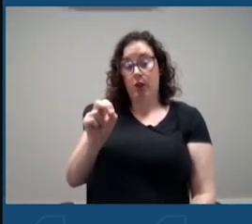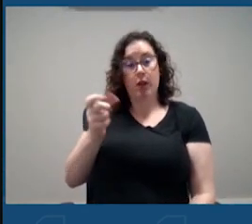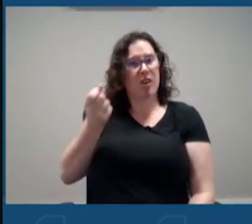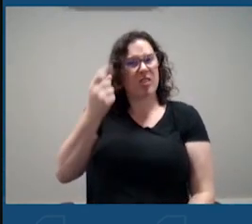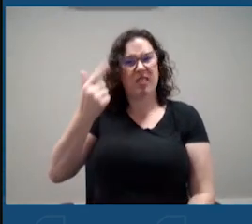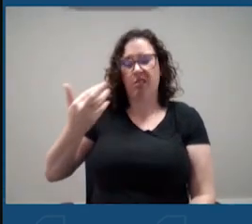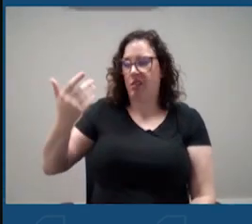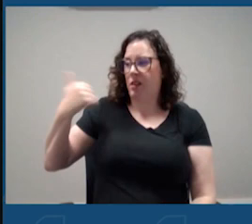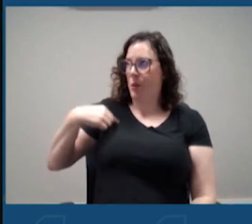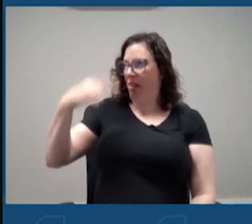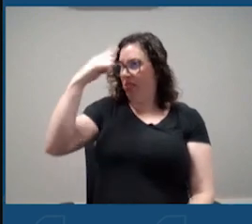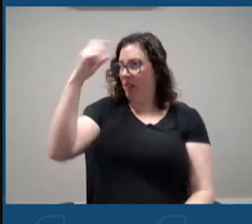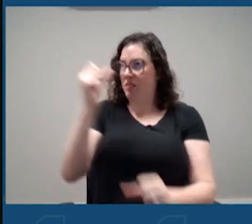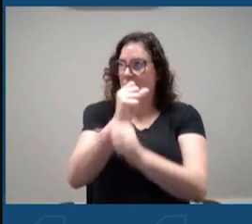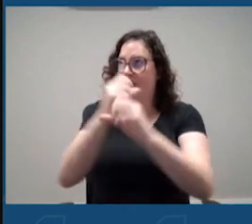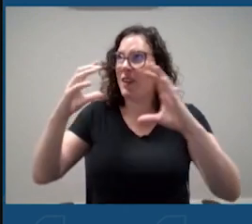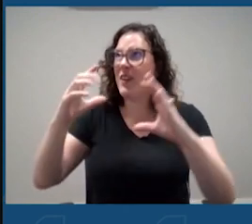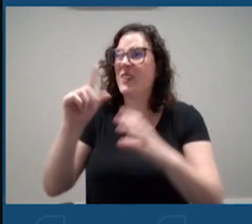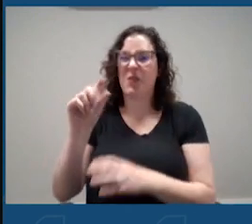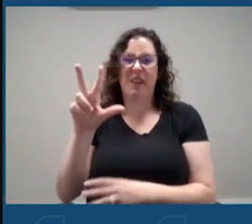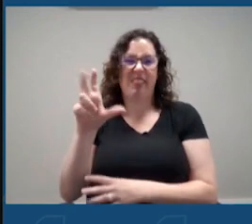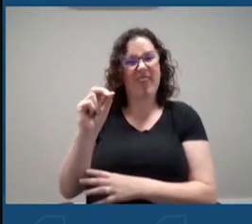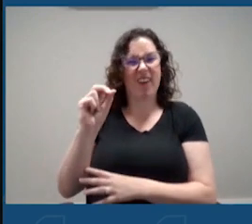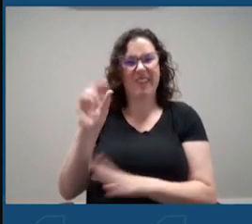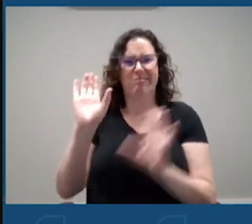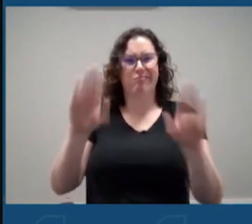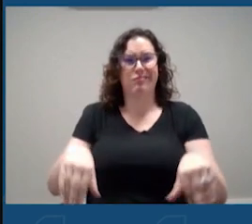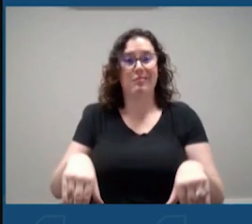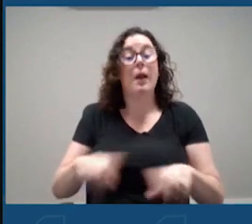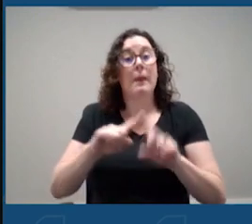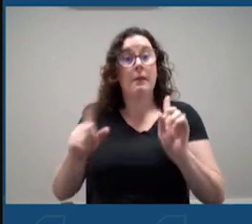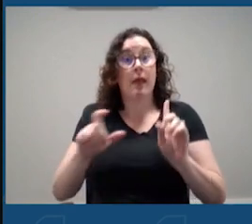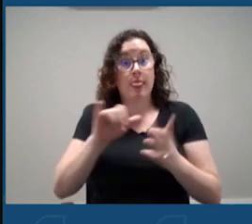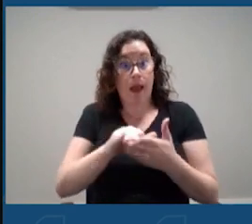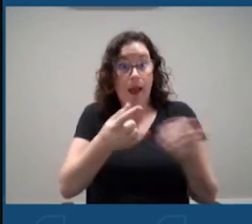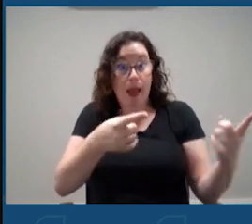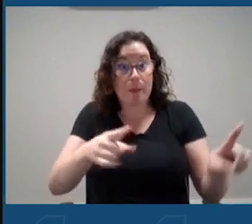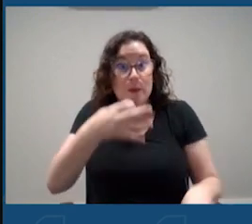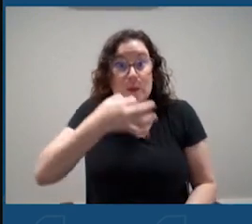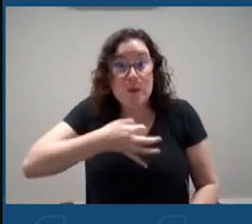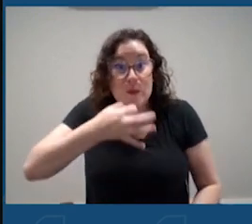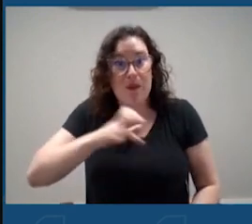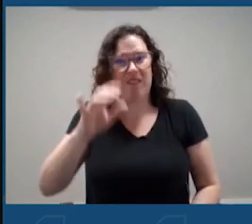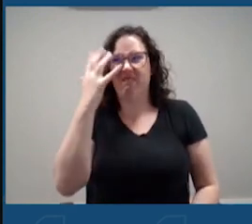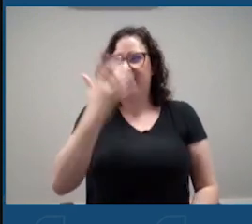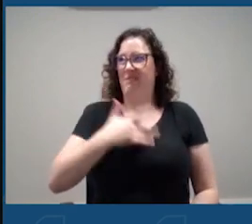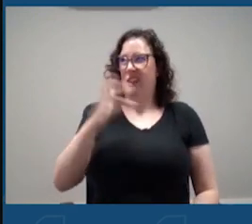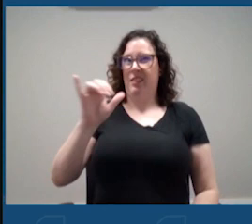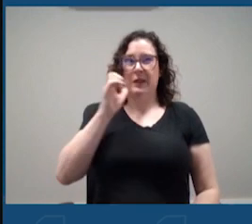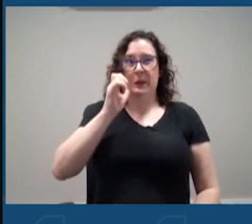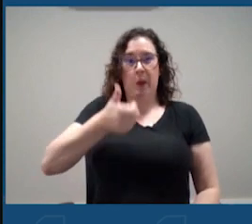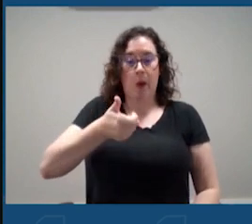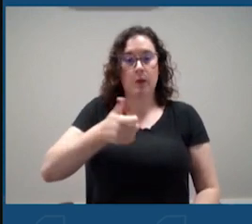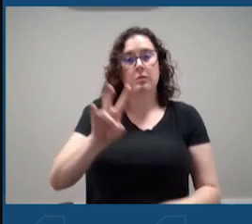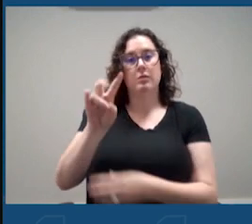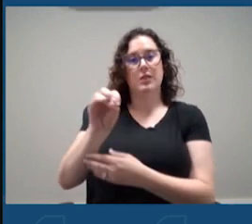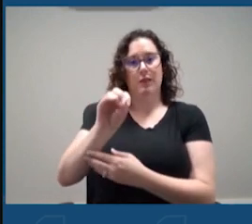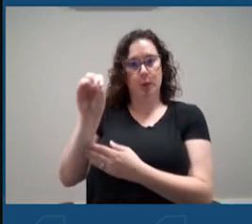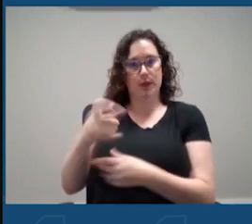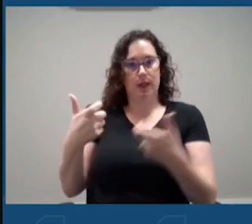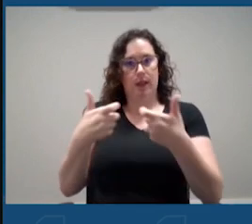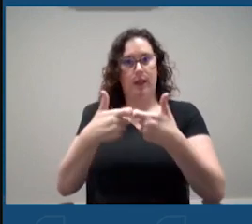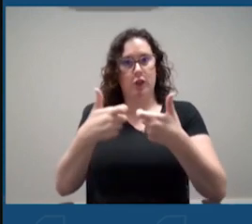2030. That's just around the corner. That is happening soon. That is tomorrow. 70% of electricity from renewables in